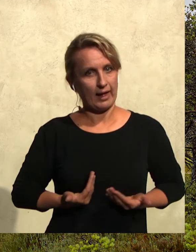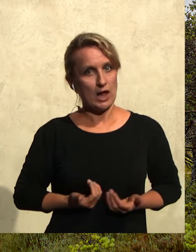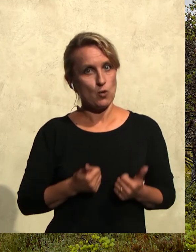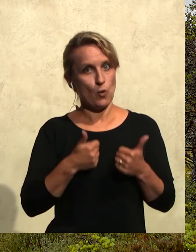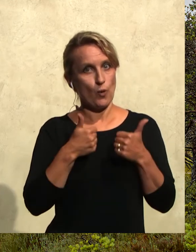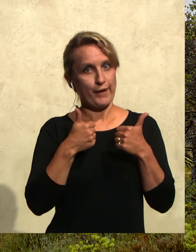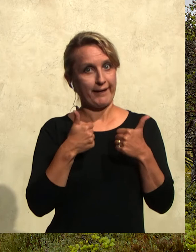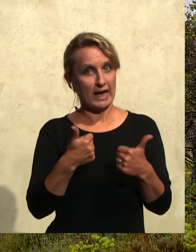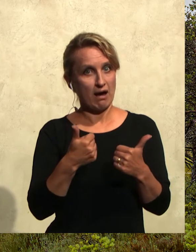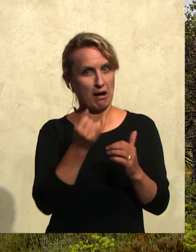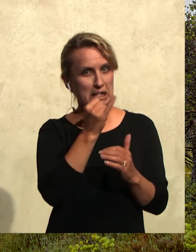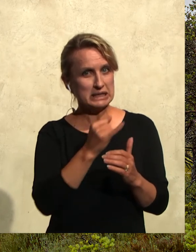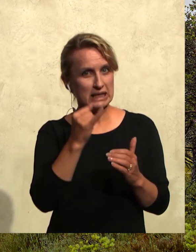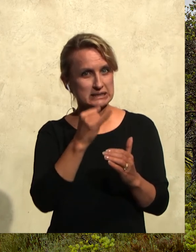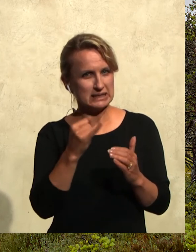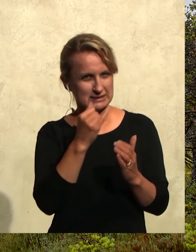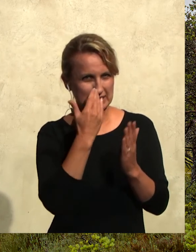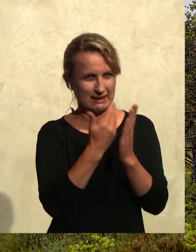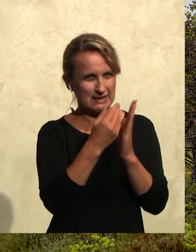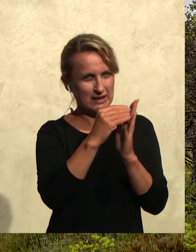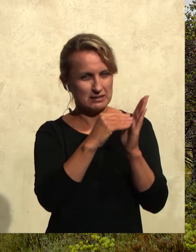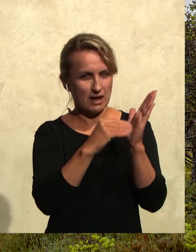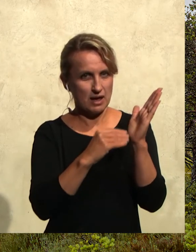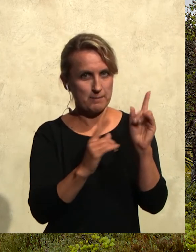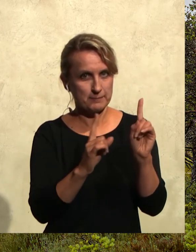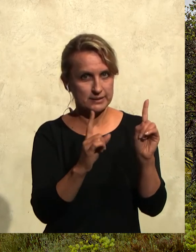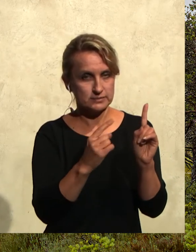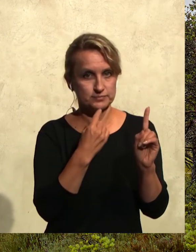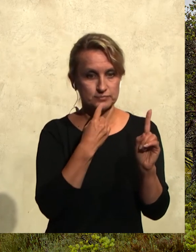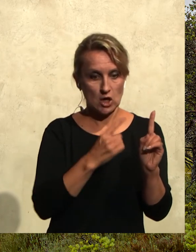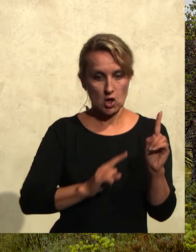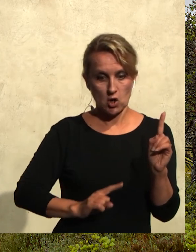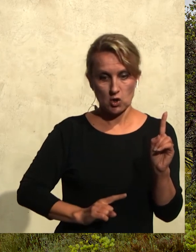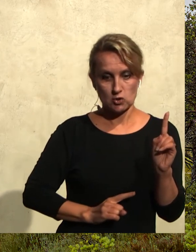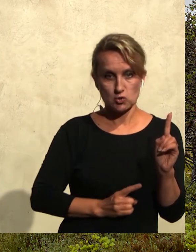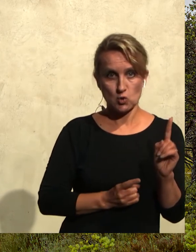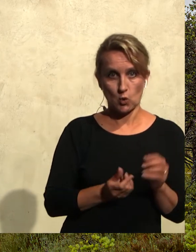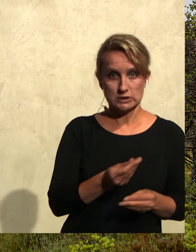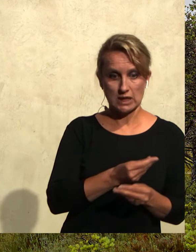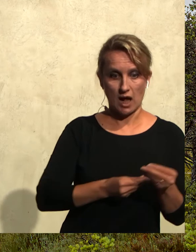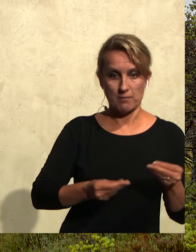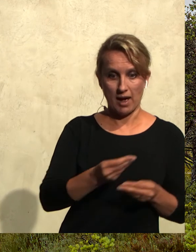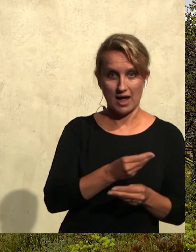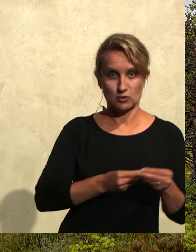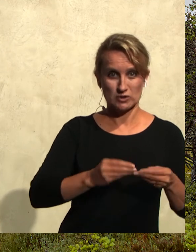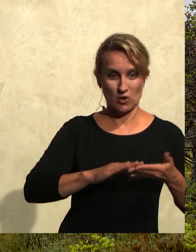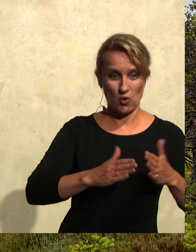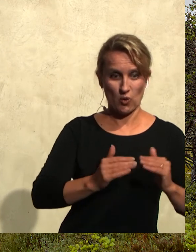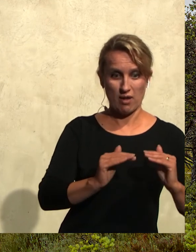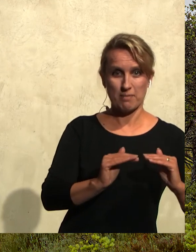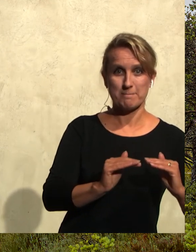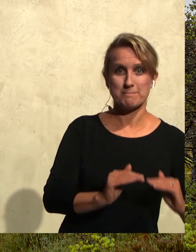the lower you are in the socioeconomic in status, the more risk you have of